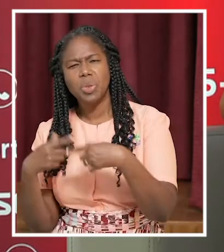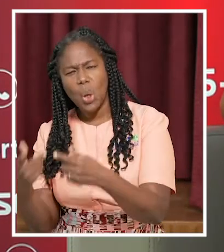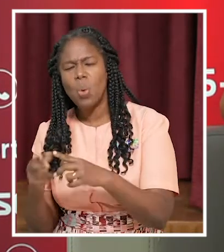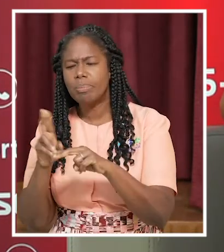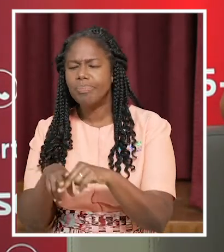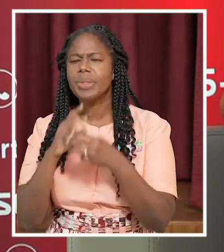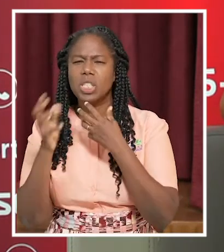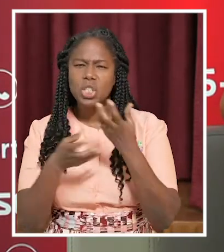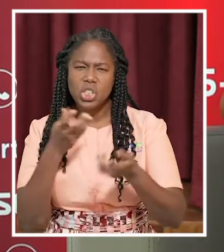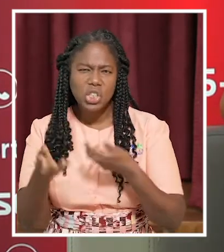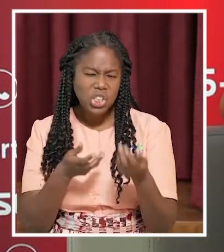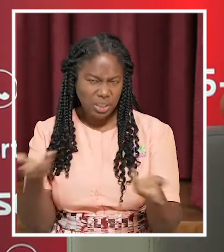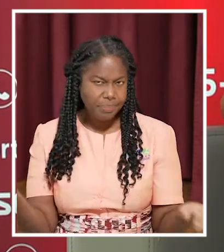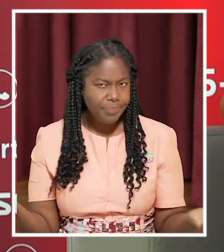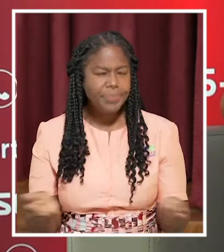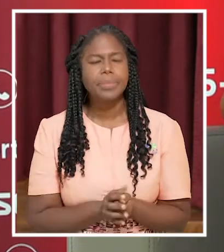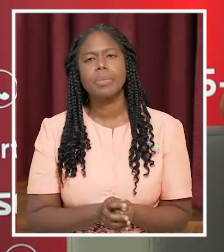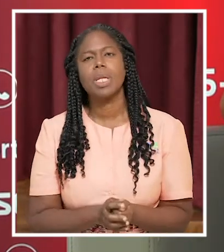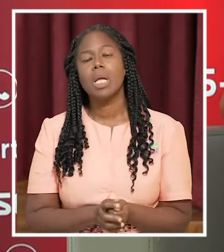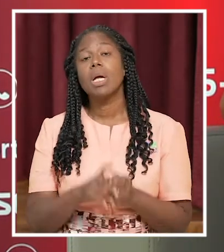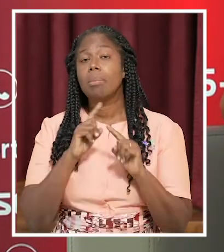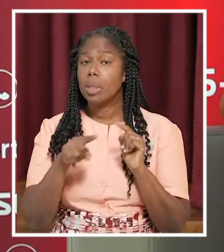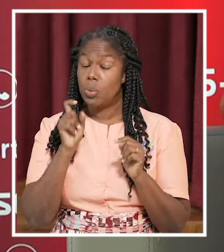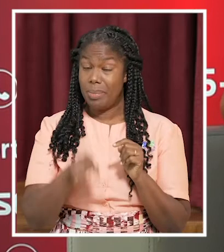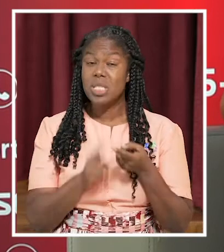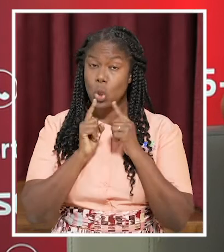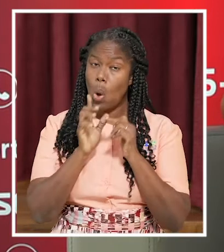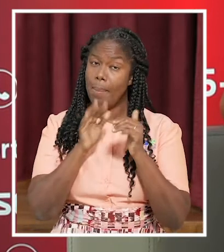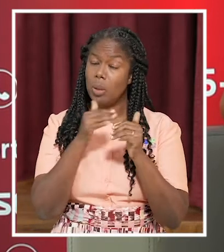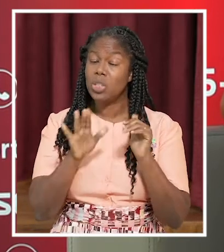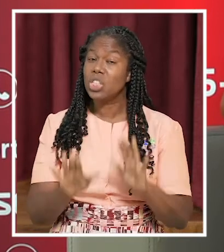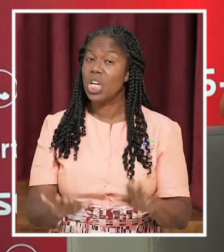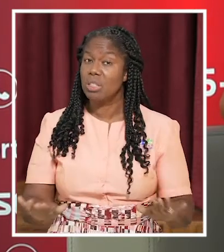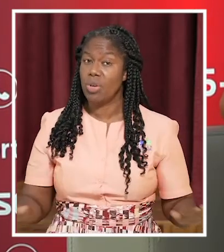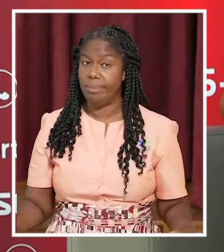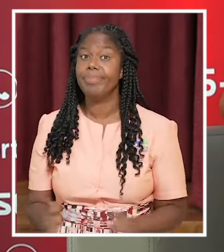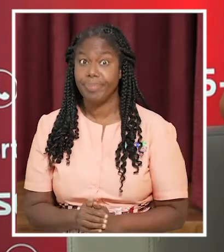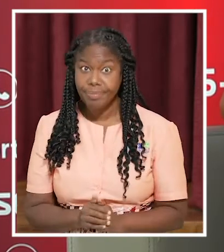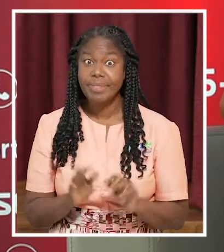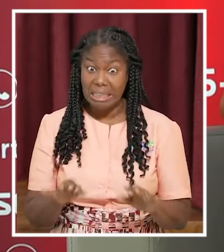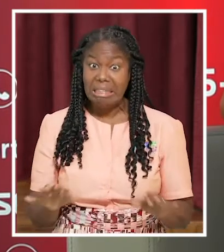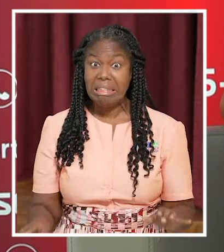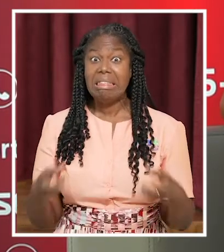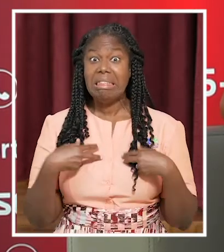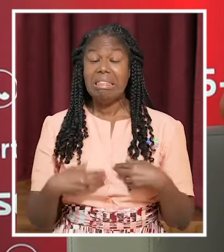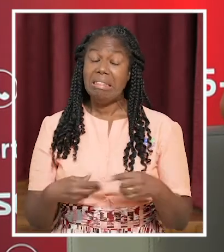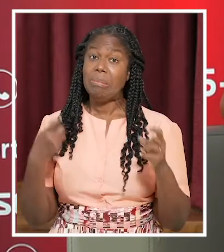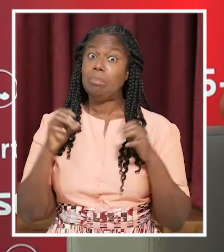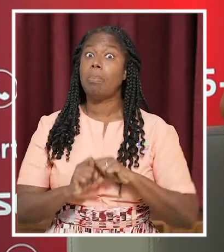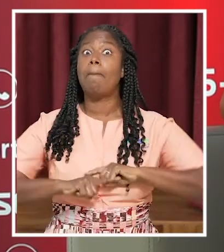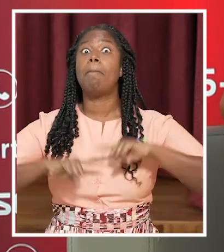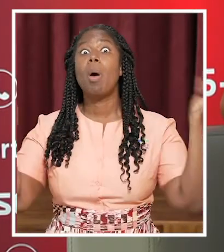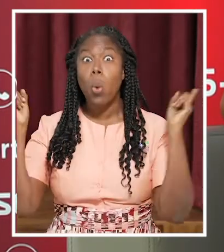the children have been hit extremely hard by this separation from their friends and from their schools and from